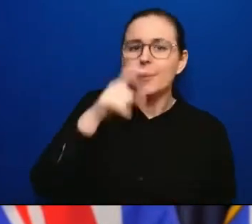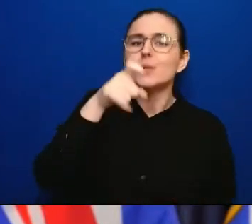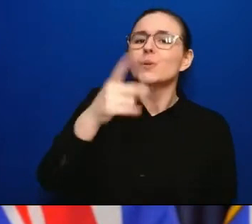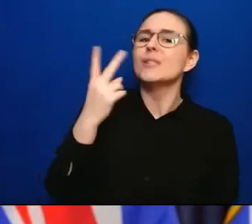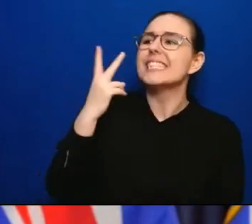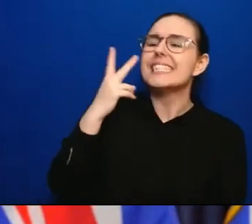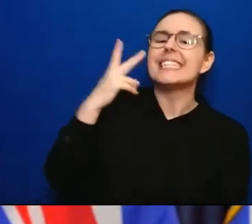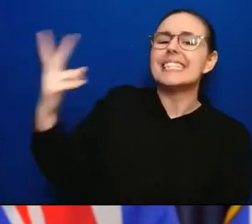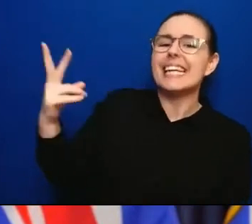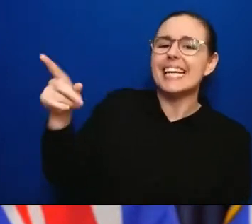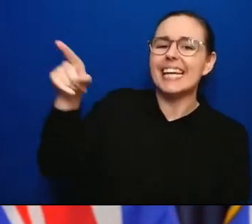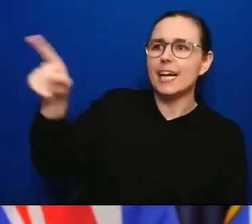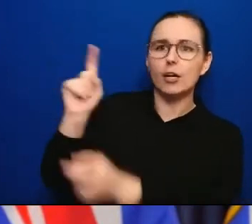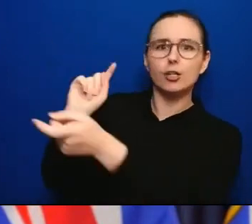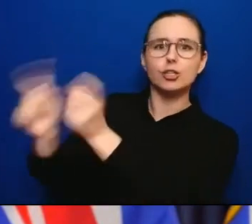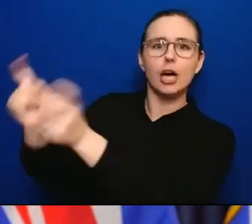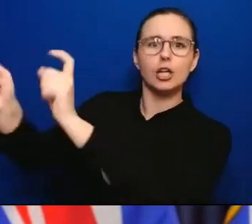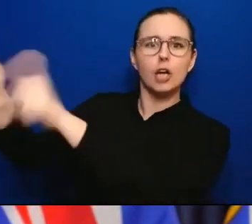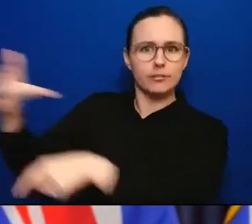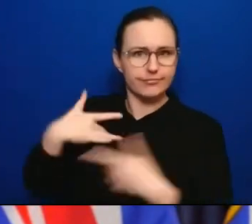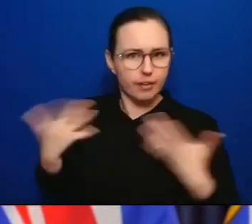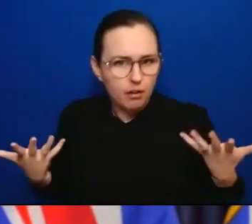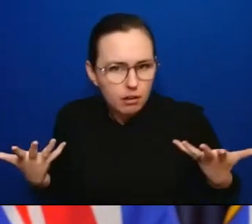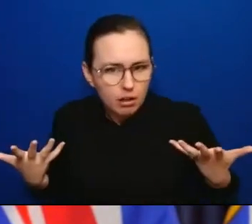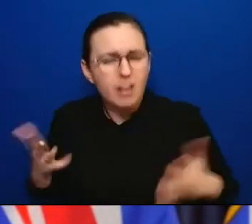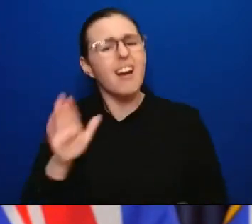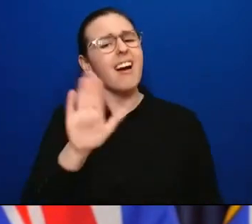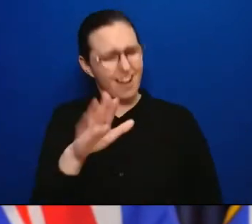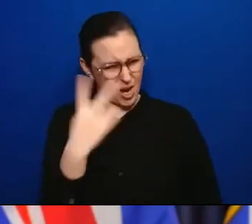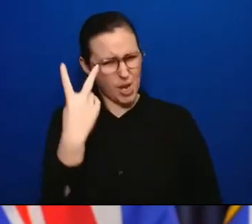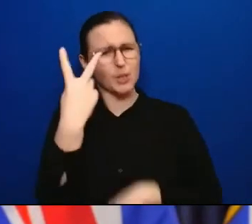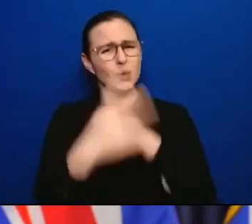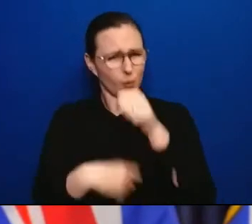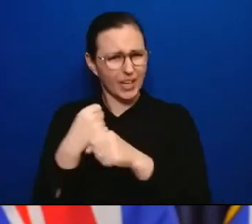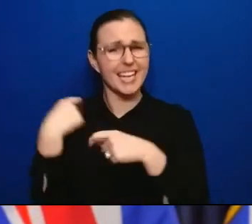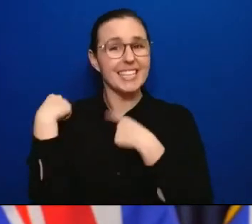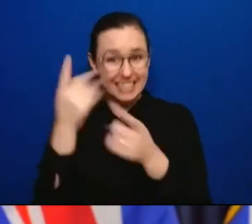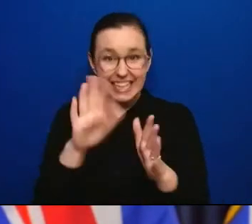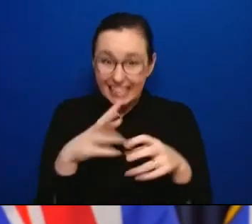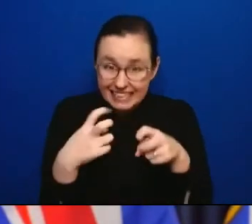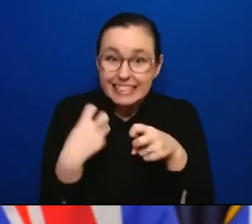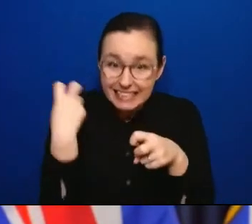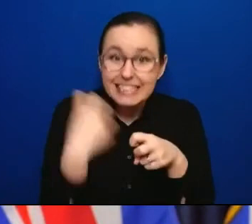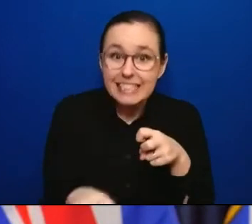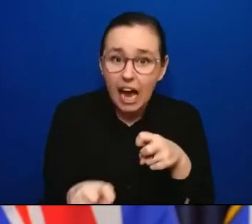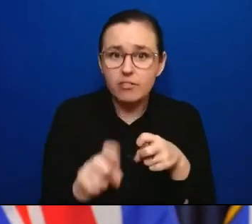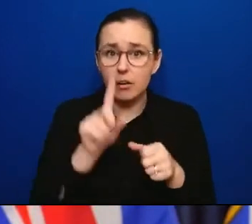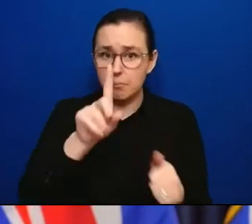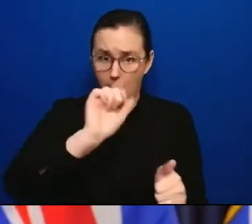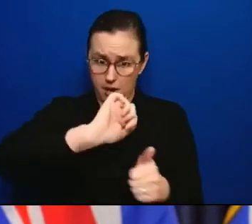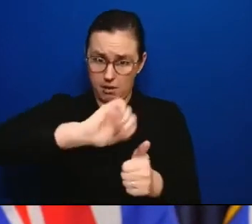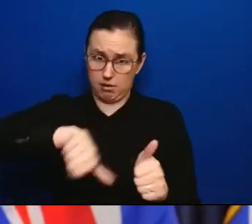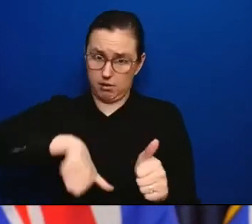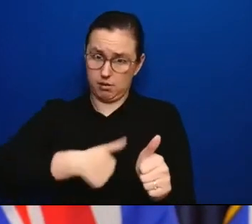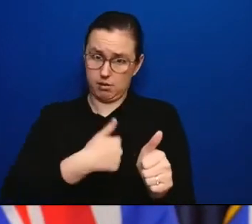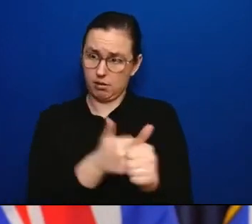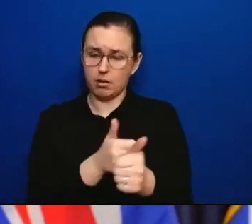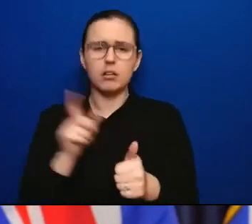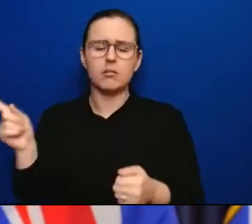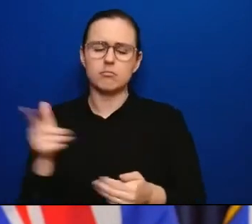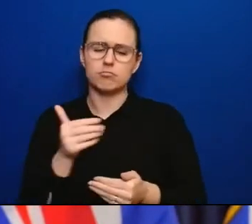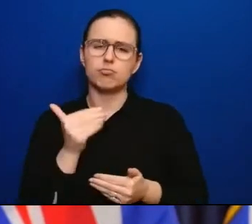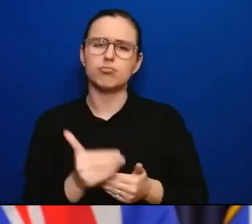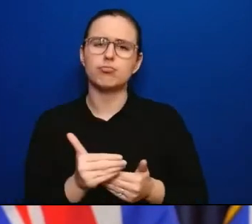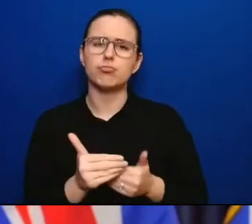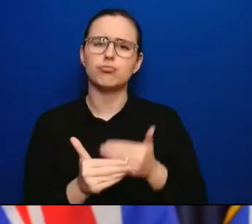changes because so much of it has been unprecedented over 2 years. But in fact, there's been a consistent, thoughtful approach. Last